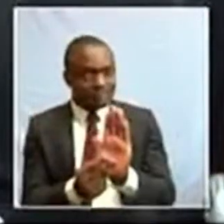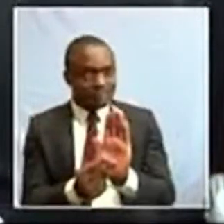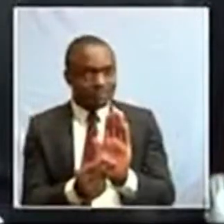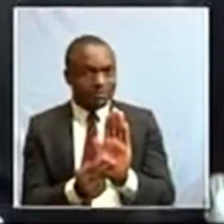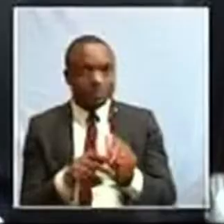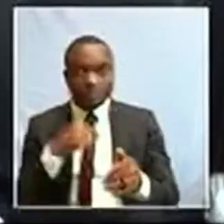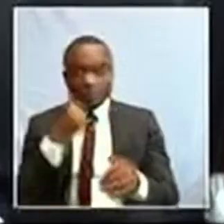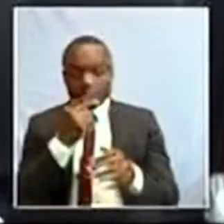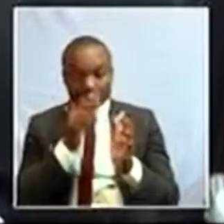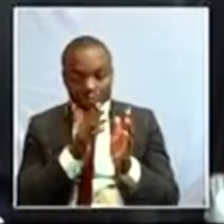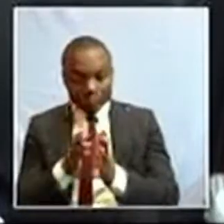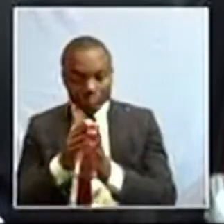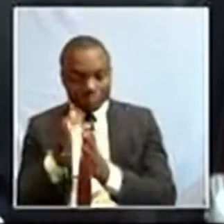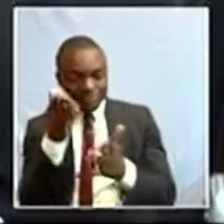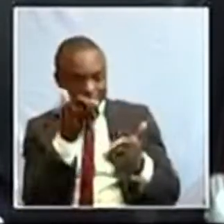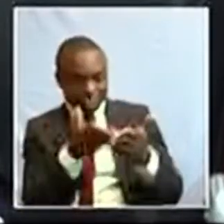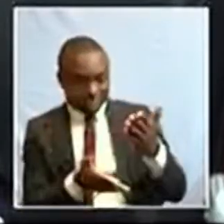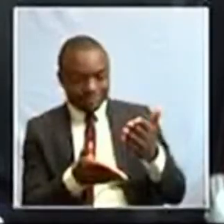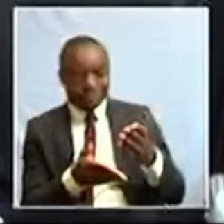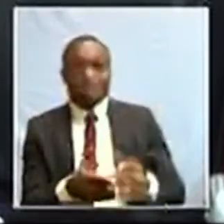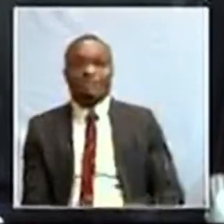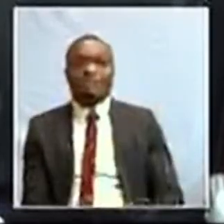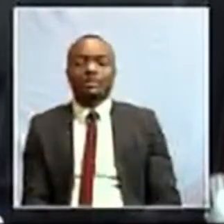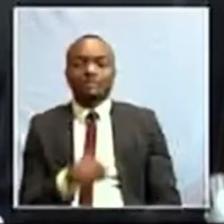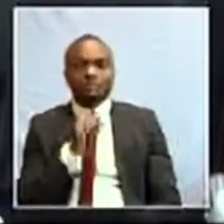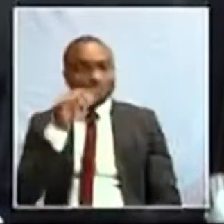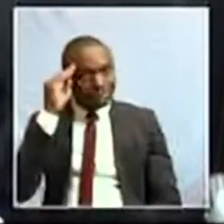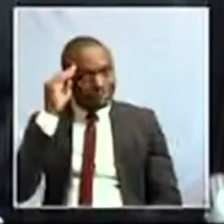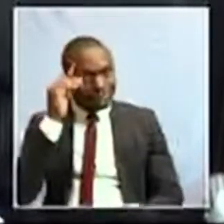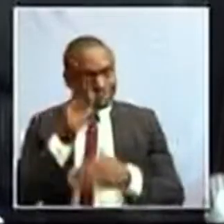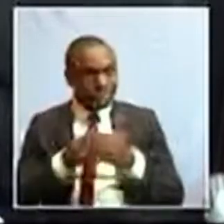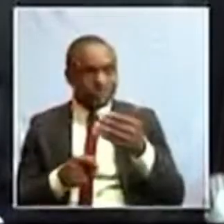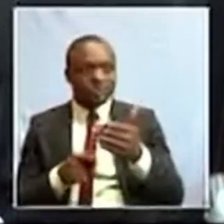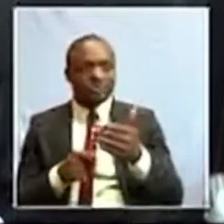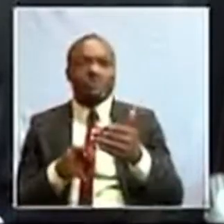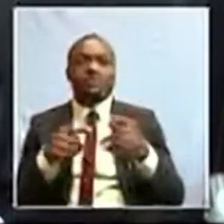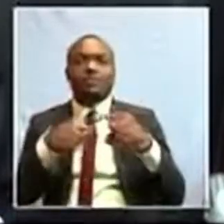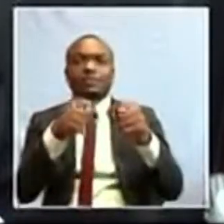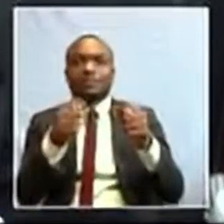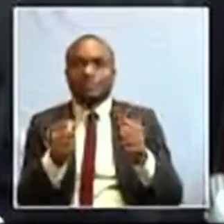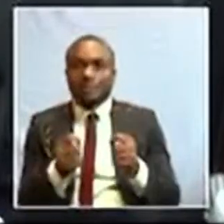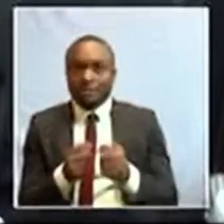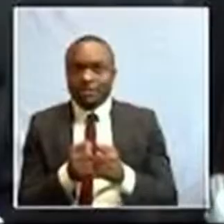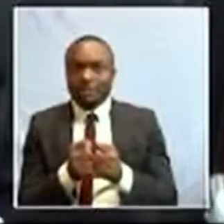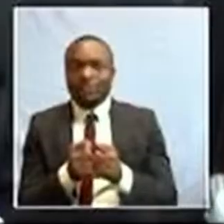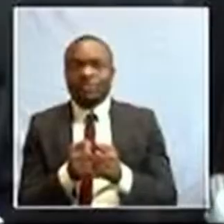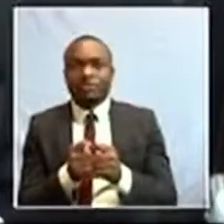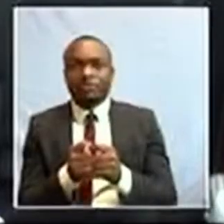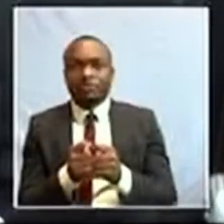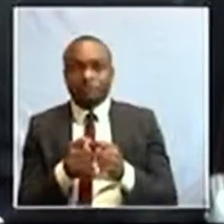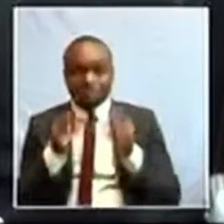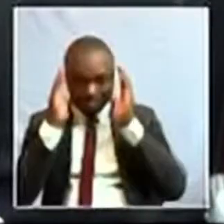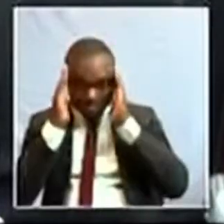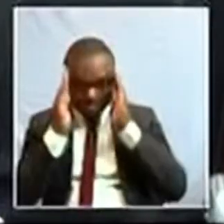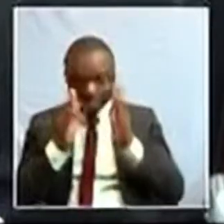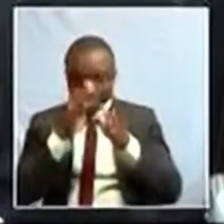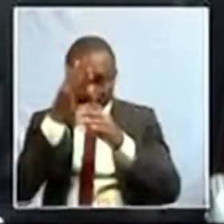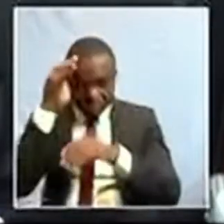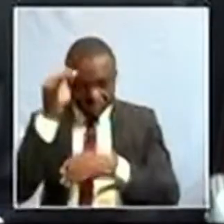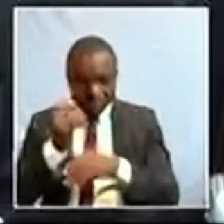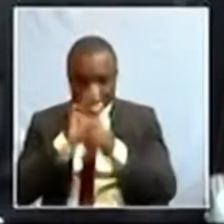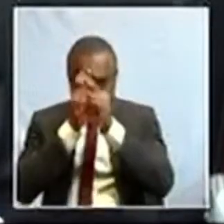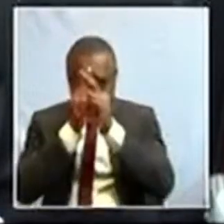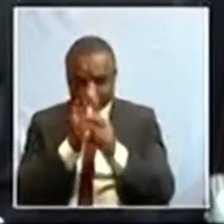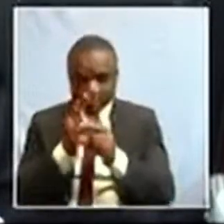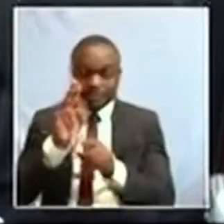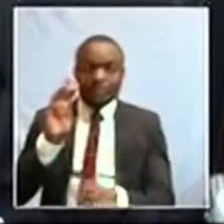who prepared this. So I don't know what kind of commitment that you are showing here. That's why Honorable Mwene was saying